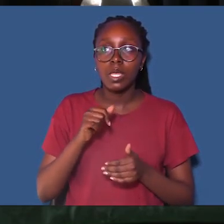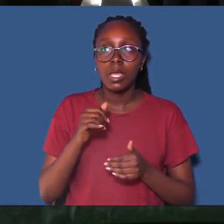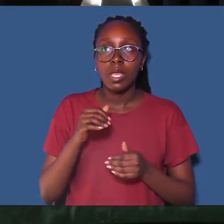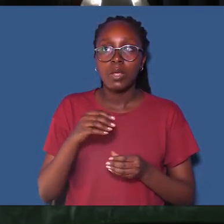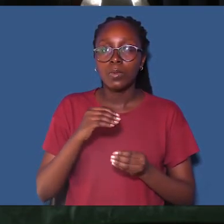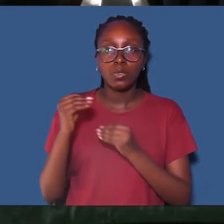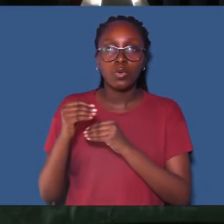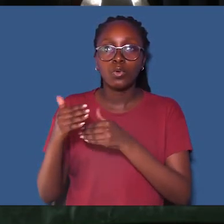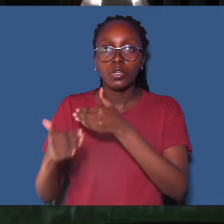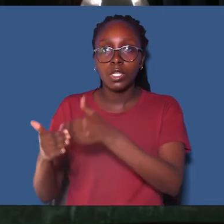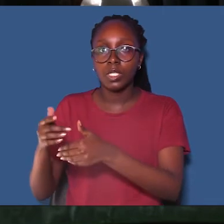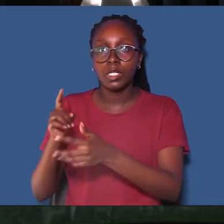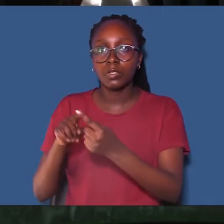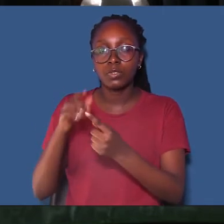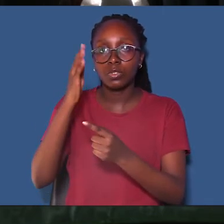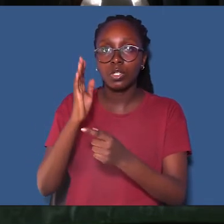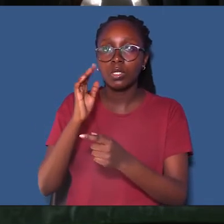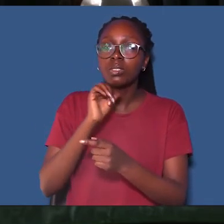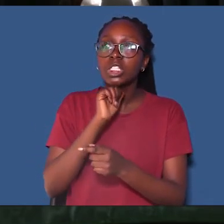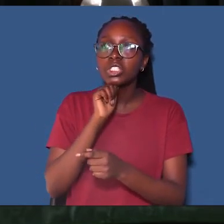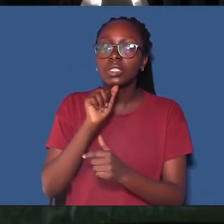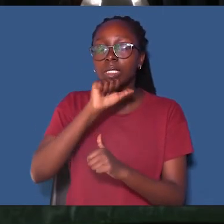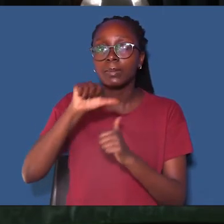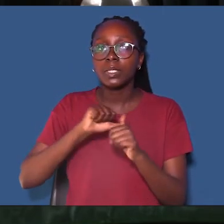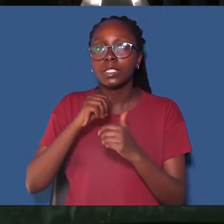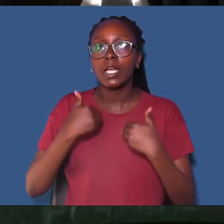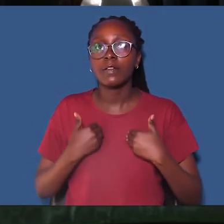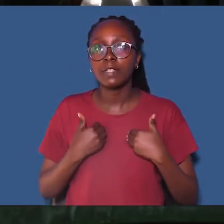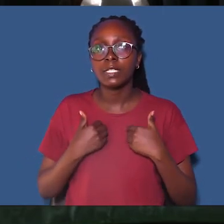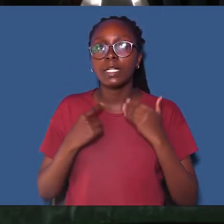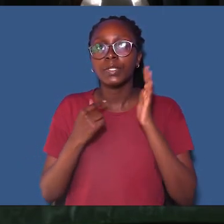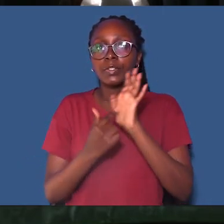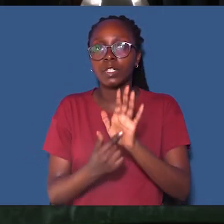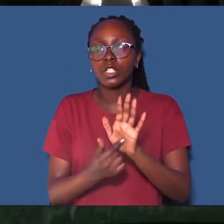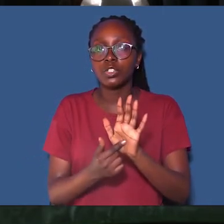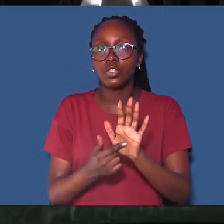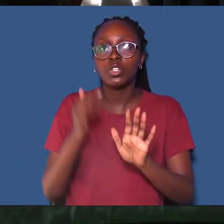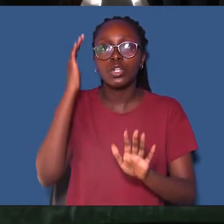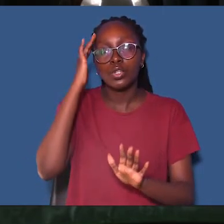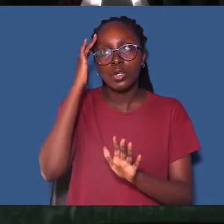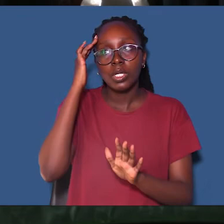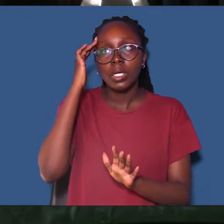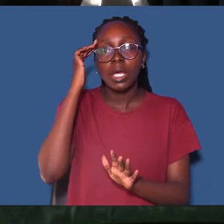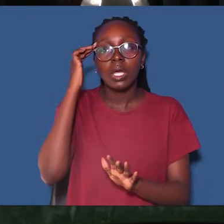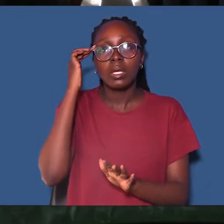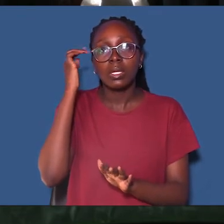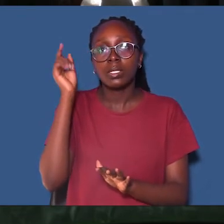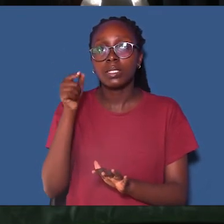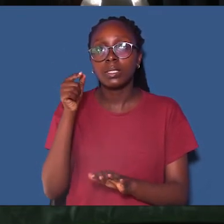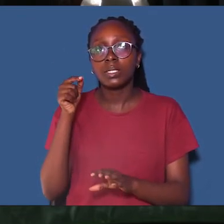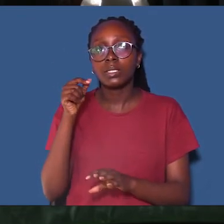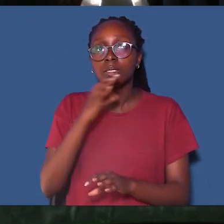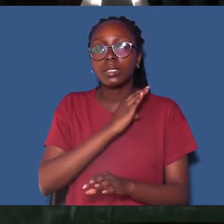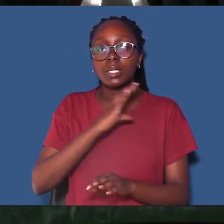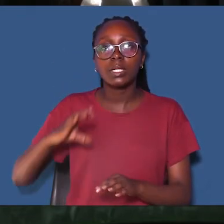Not because we have had a revelation of him and we know that he is the Christ and that we want to follow him no